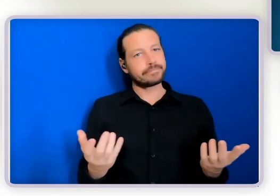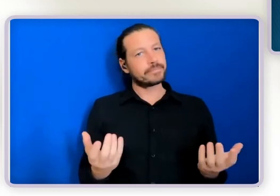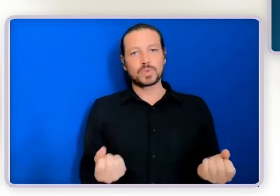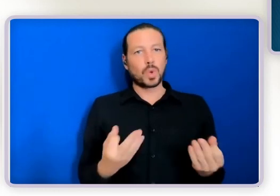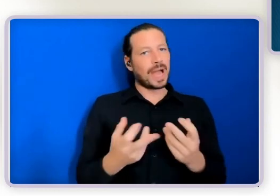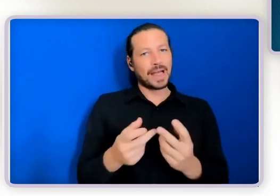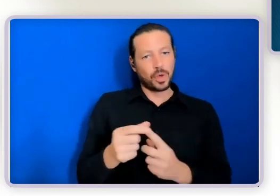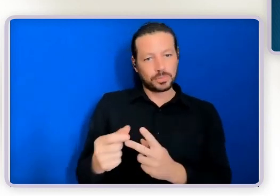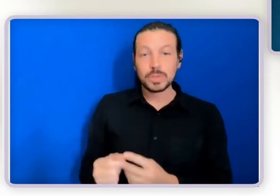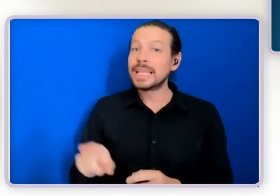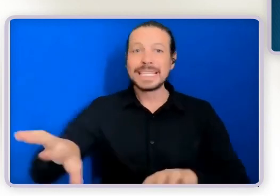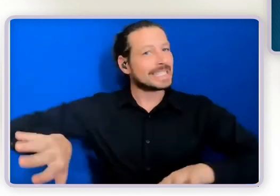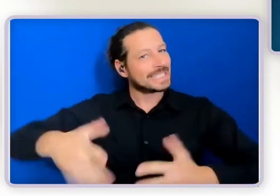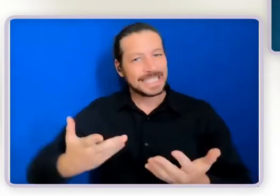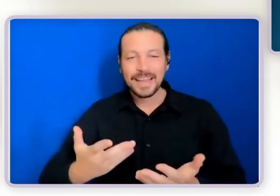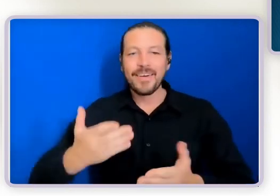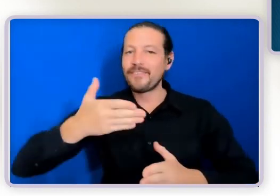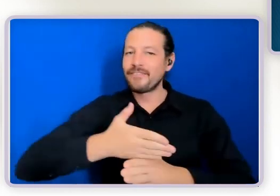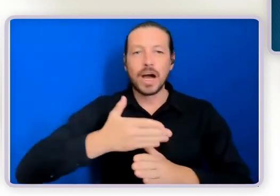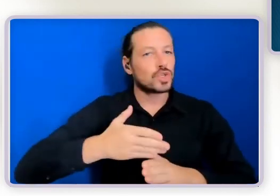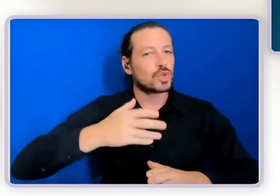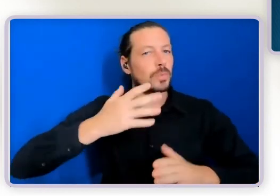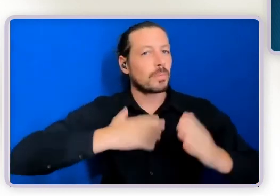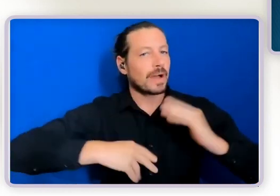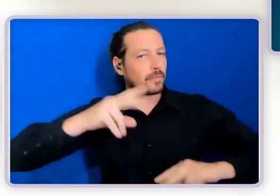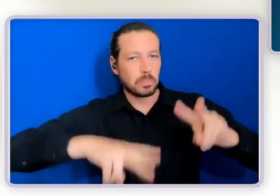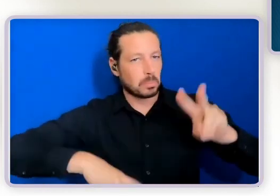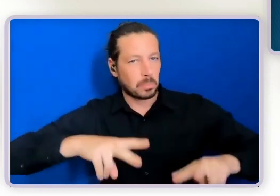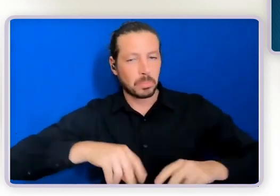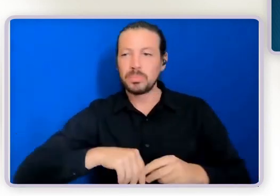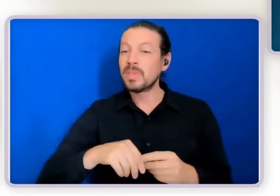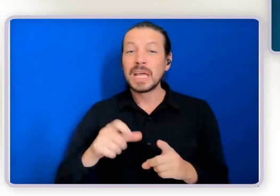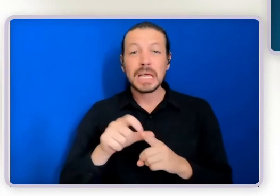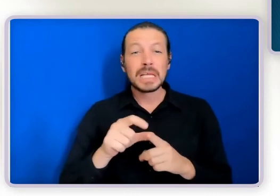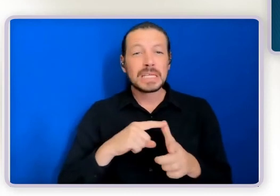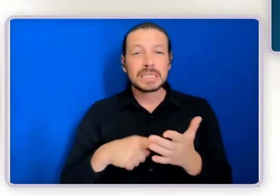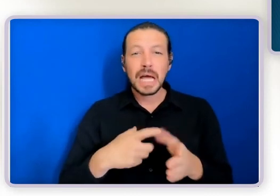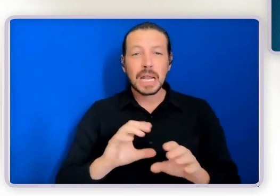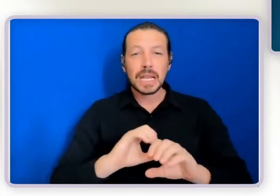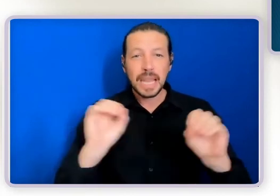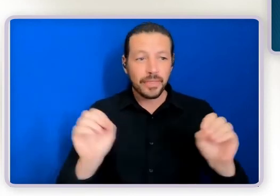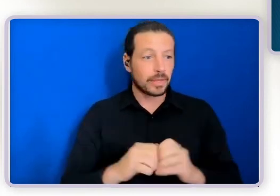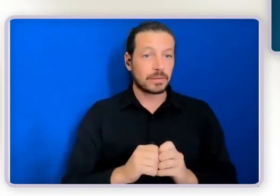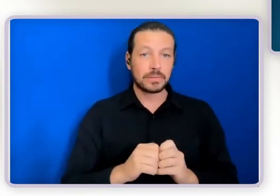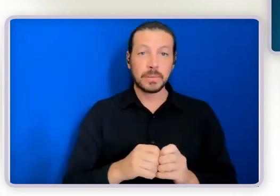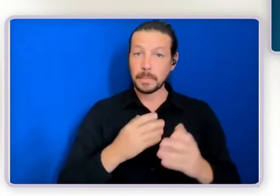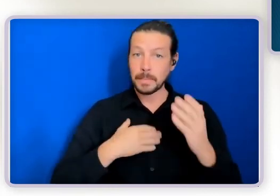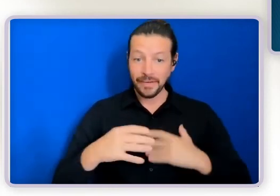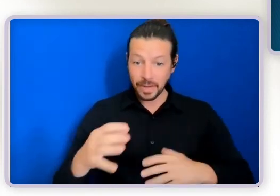assessment. There was no behavioural data. There was no formal review of the behaviour plan at any time.